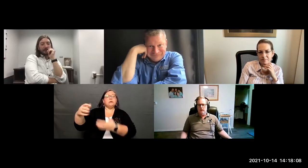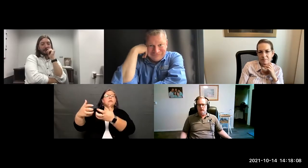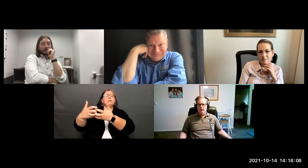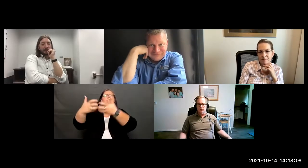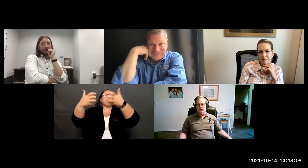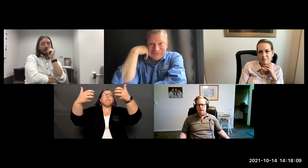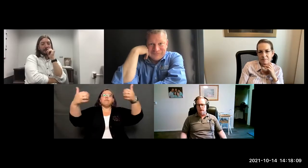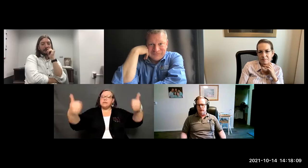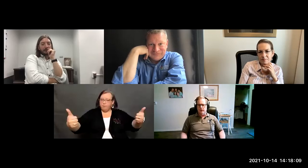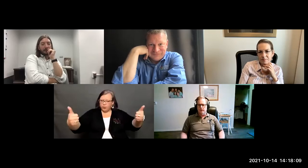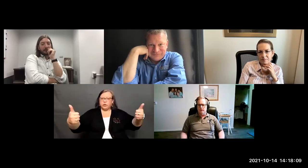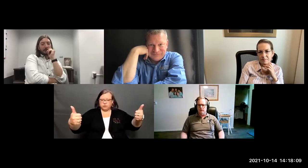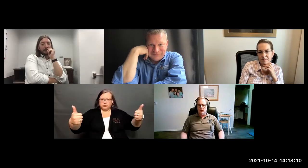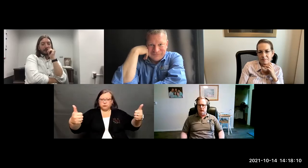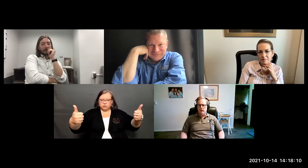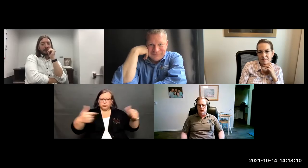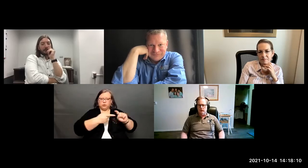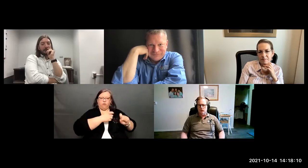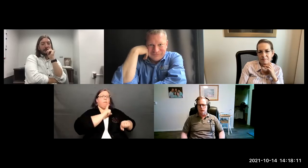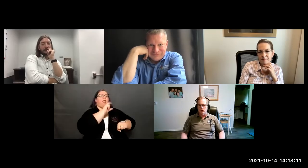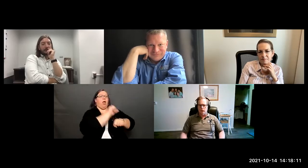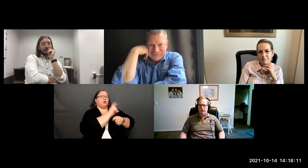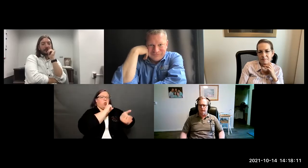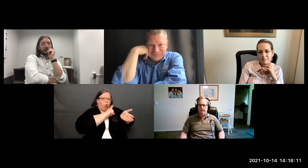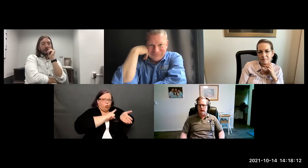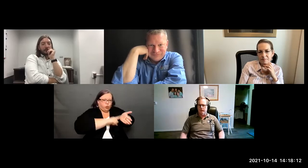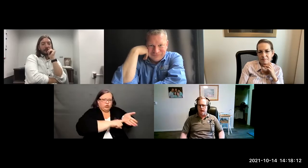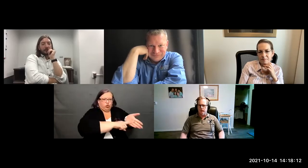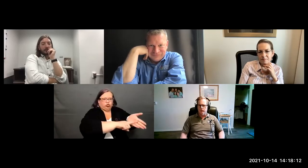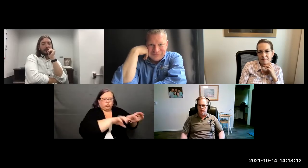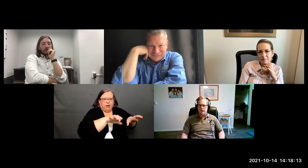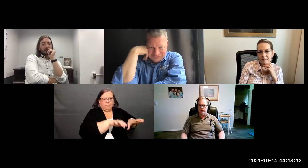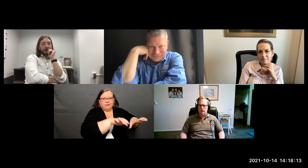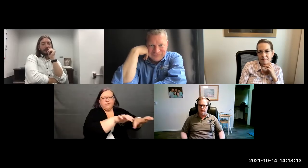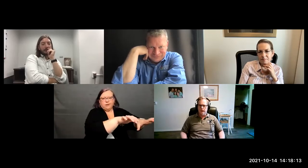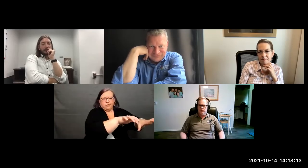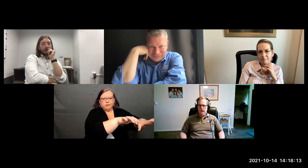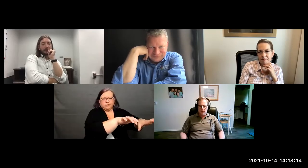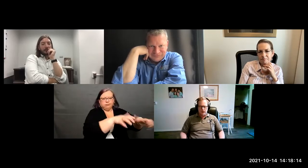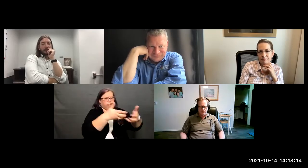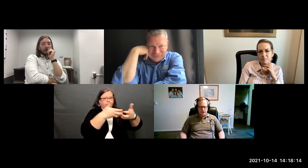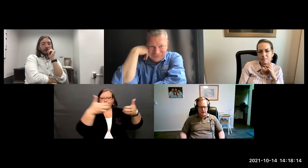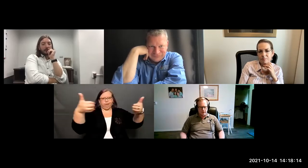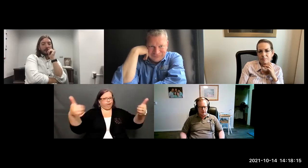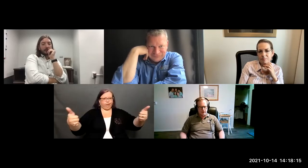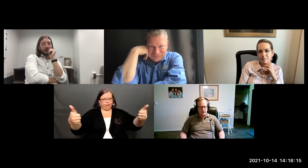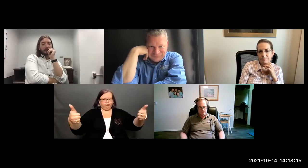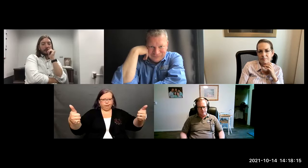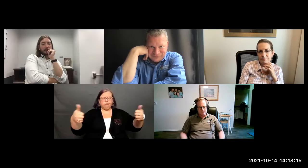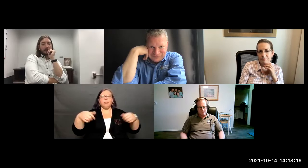activity necessarily goes forward out of that repository, such